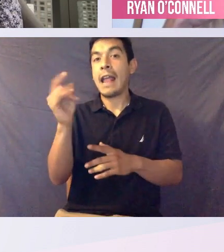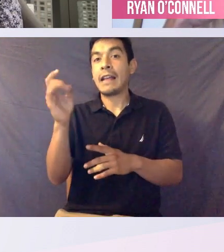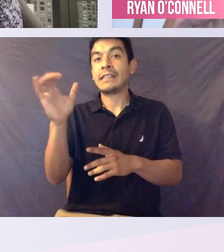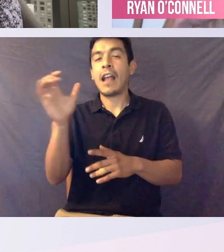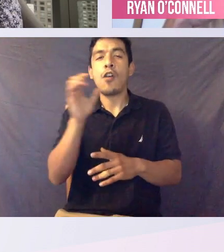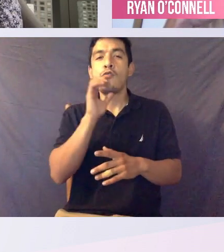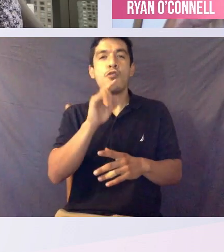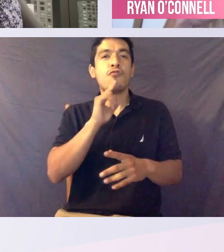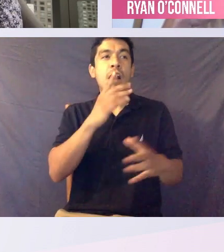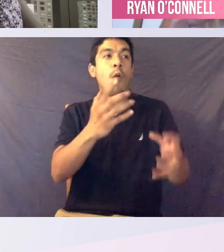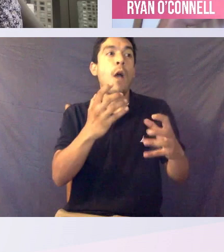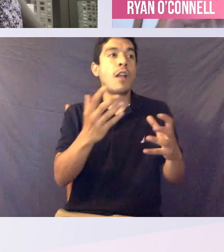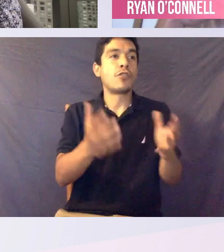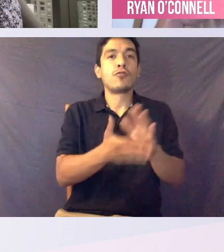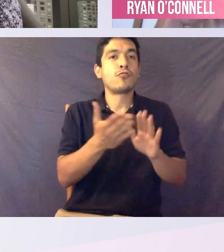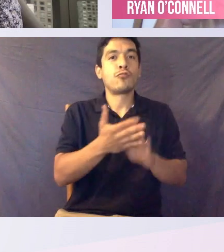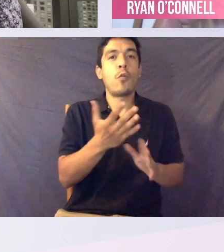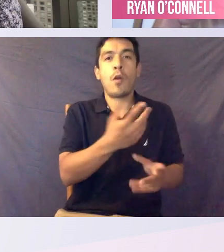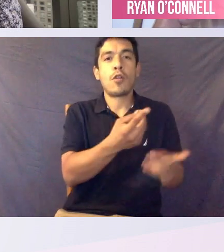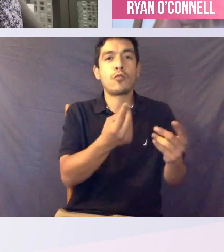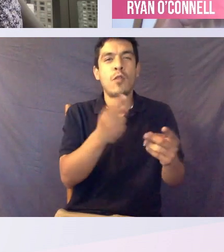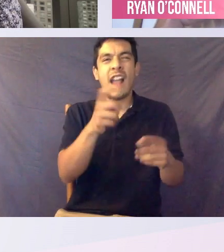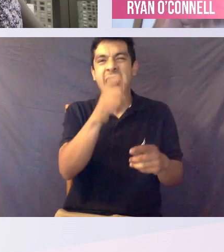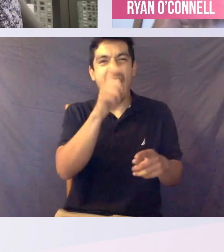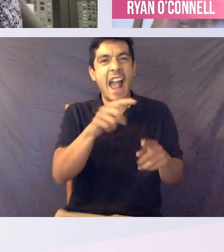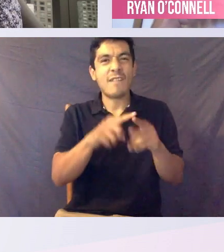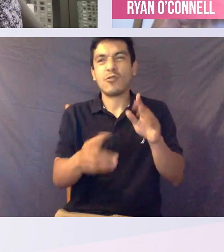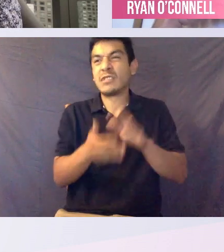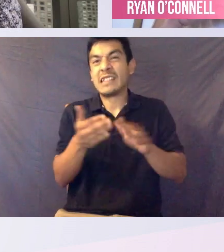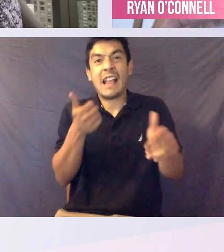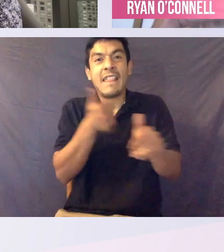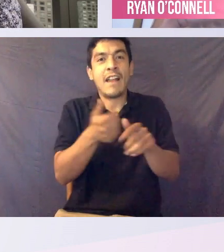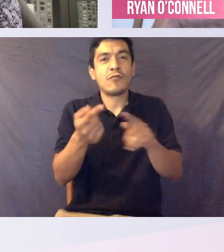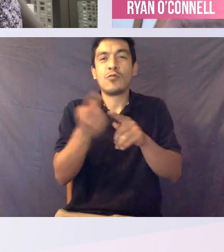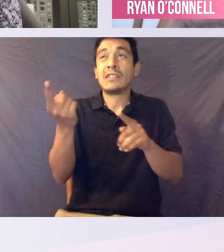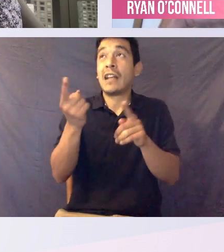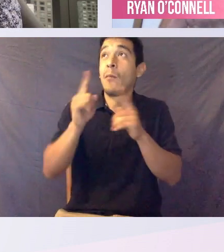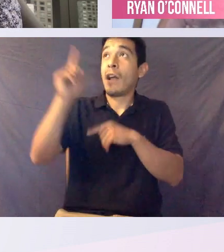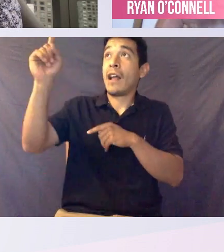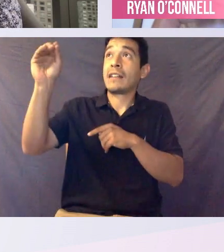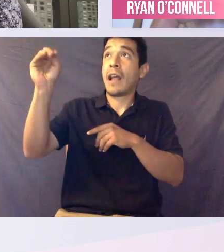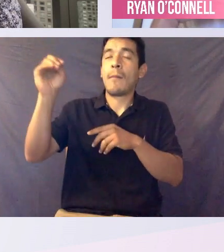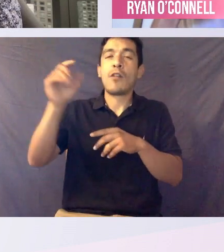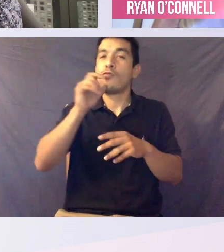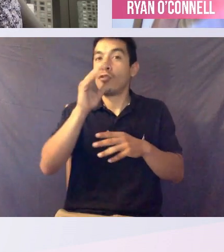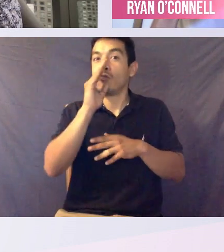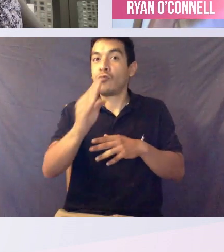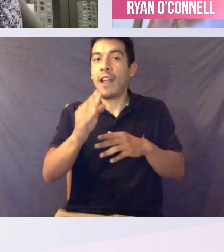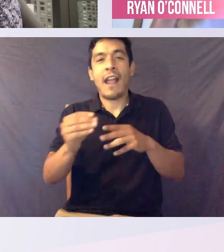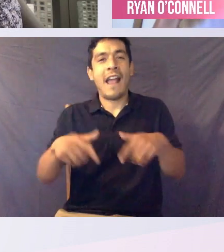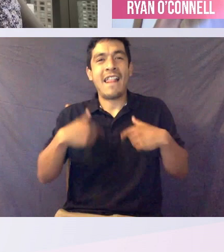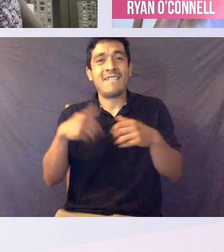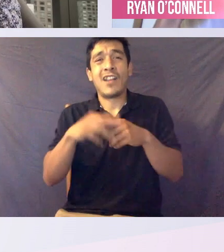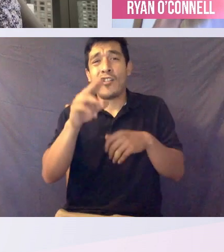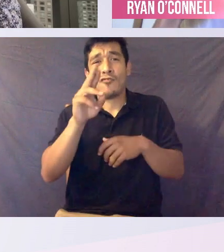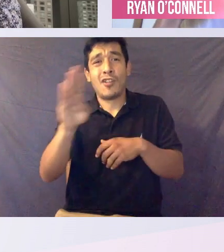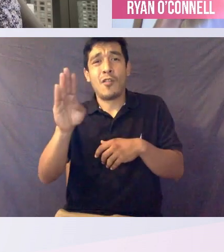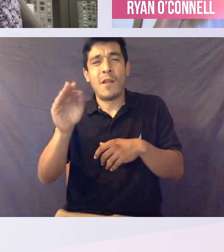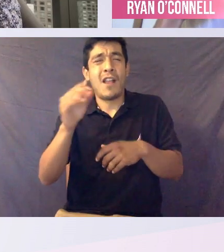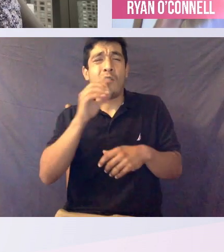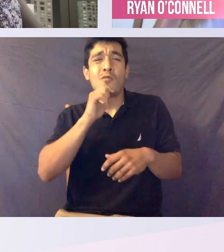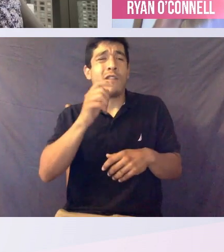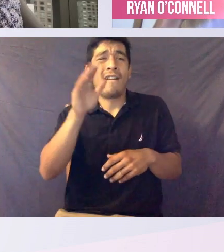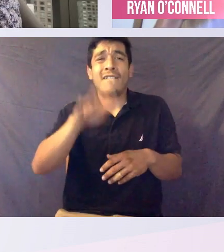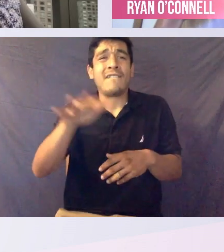doing. And then they have to like run your idea up to the flagpole to someone named Tom, who's like straight and like lives in Redondo Beach and it's like 55. And then he's like, wait, I